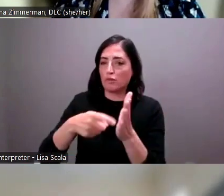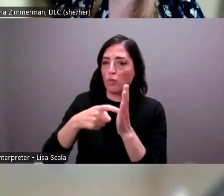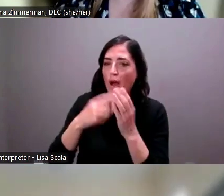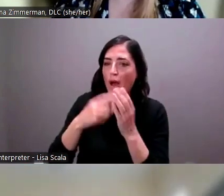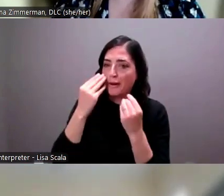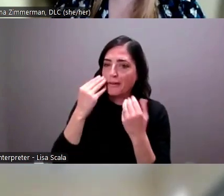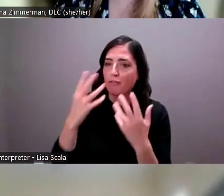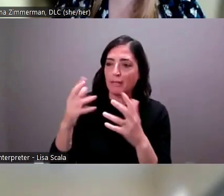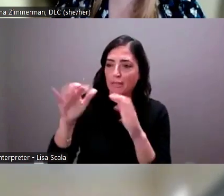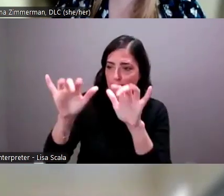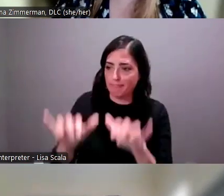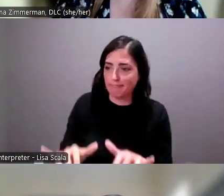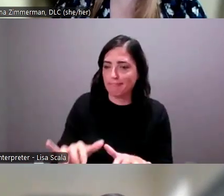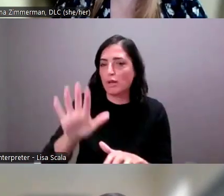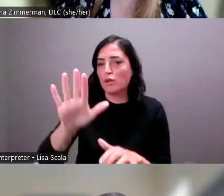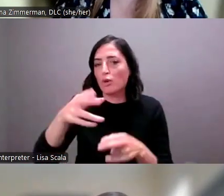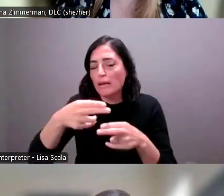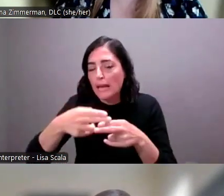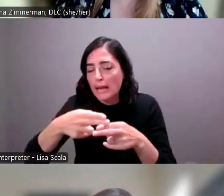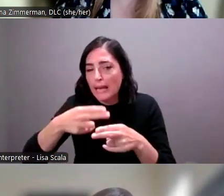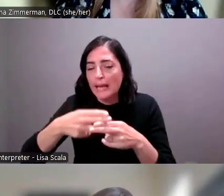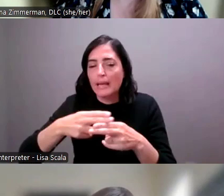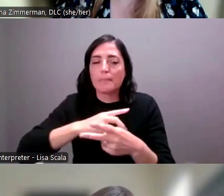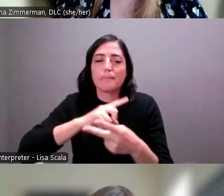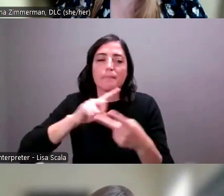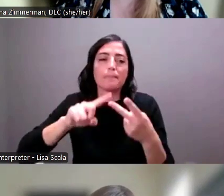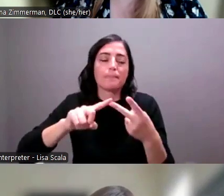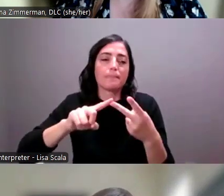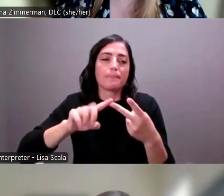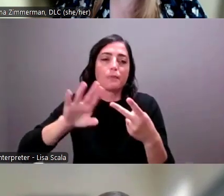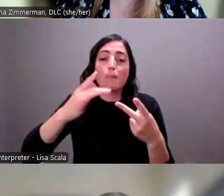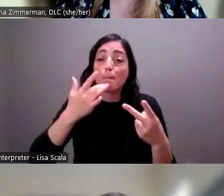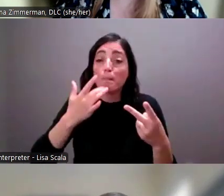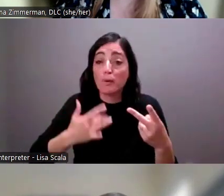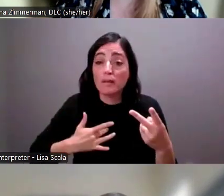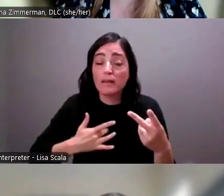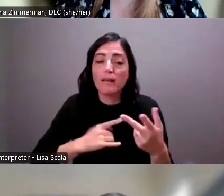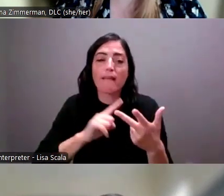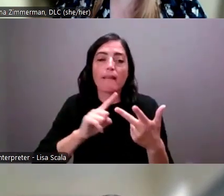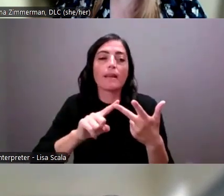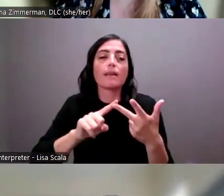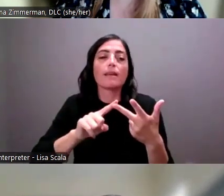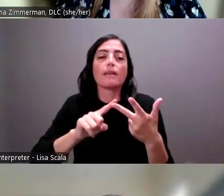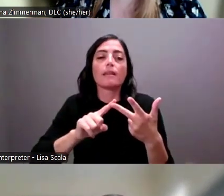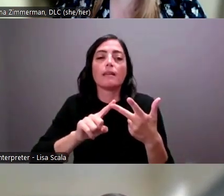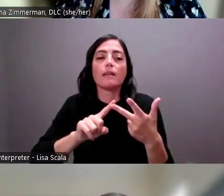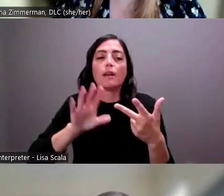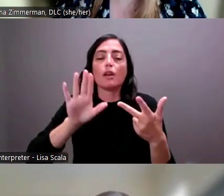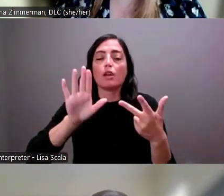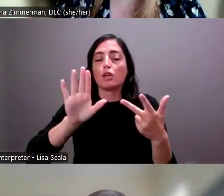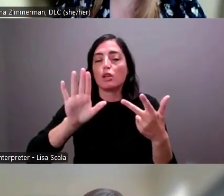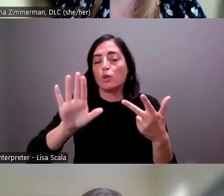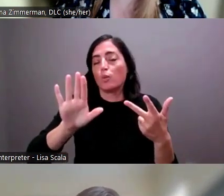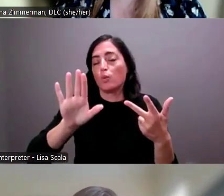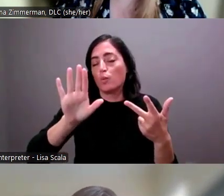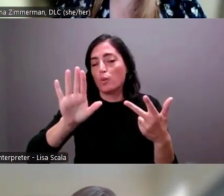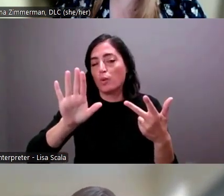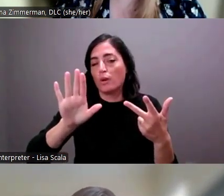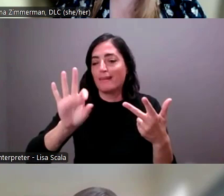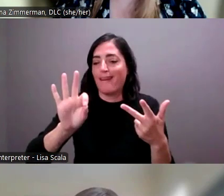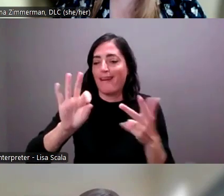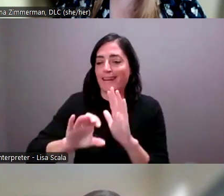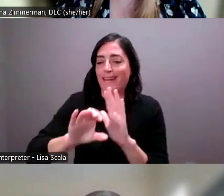you'll want to fill out your name, your date of birth, and then your 9-character ID